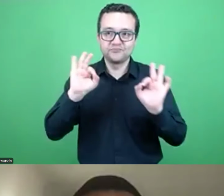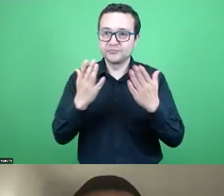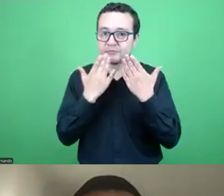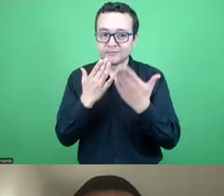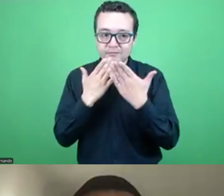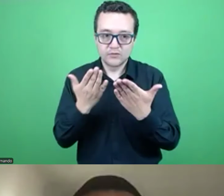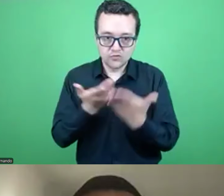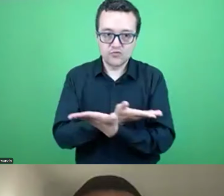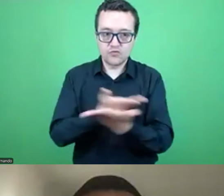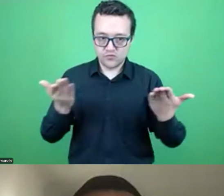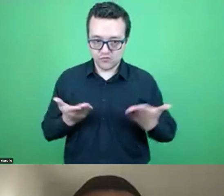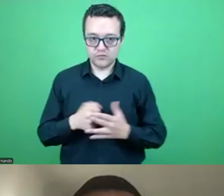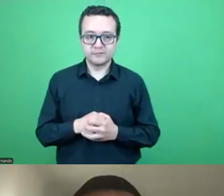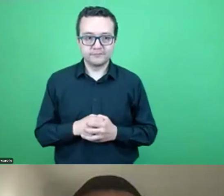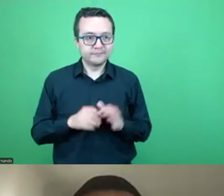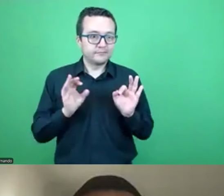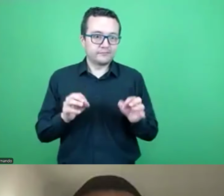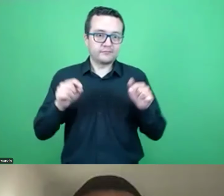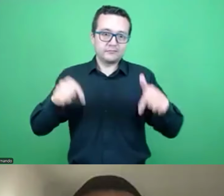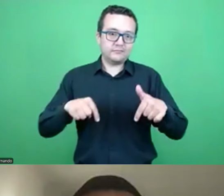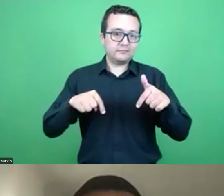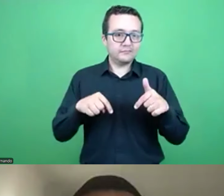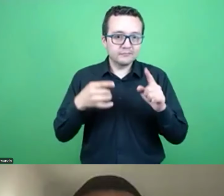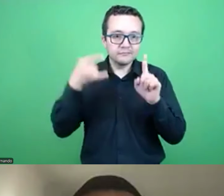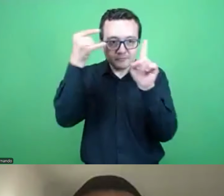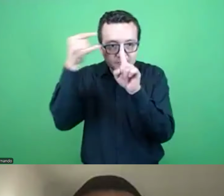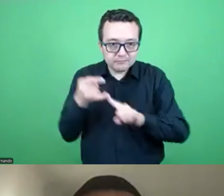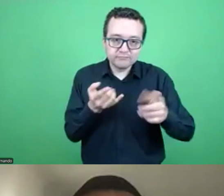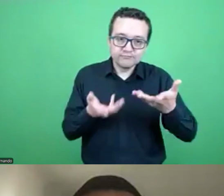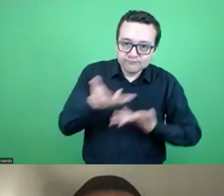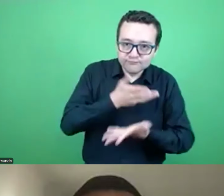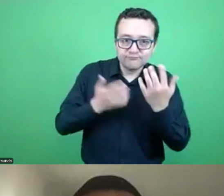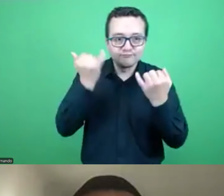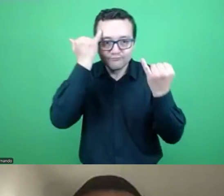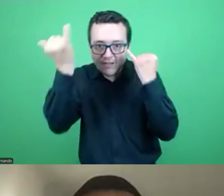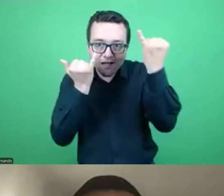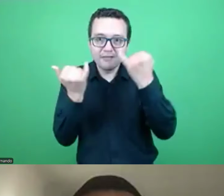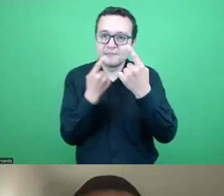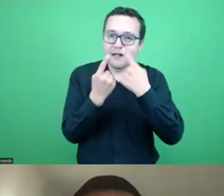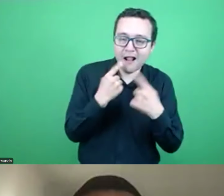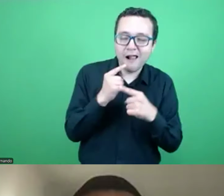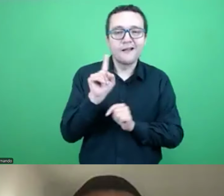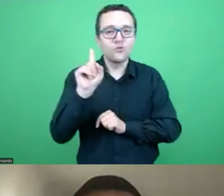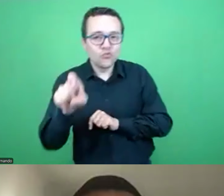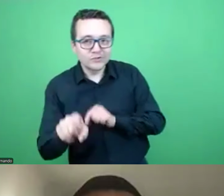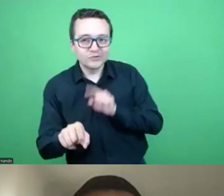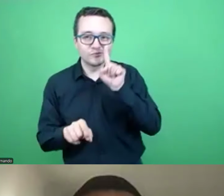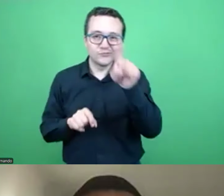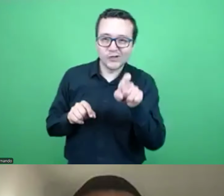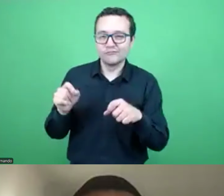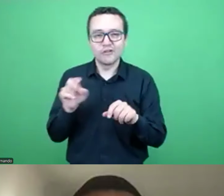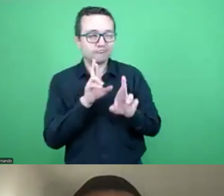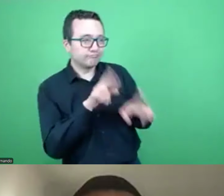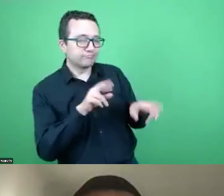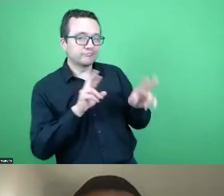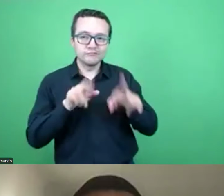their perspectives. I know I heard a lot about mental health once again and education, and that are definitely